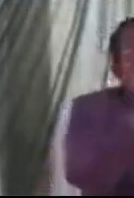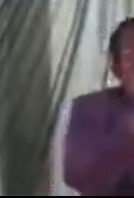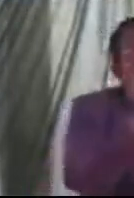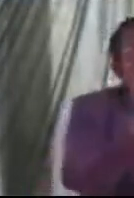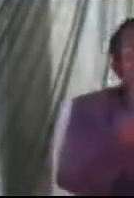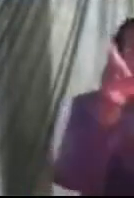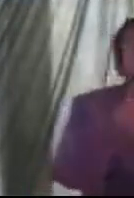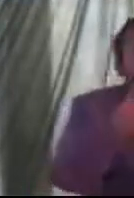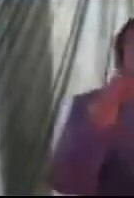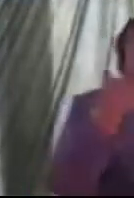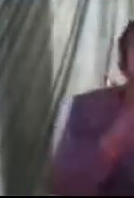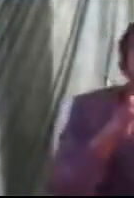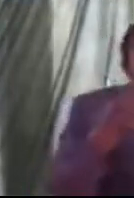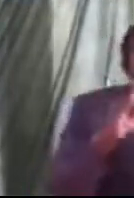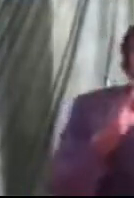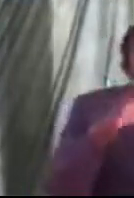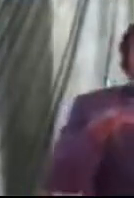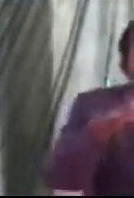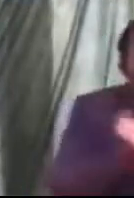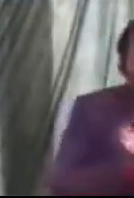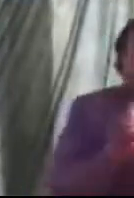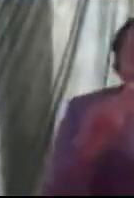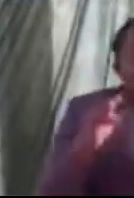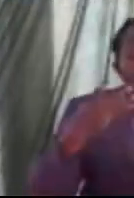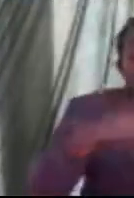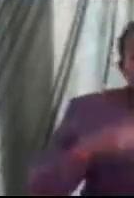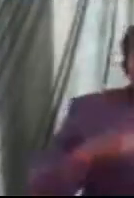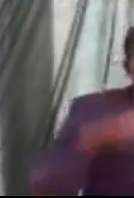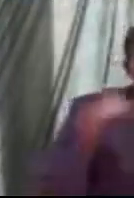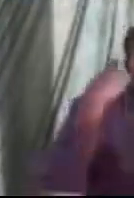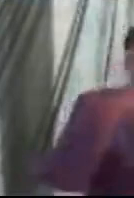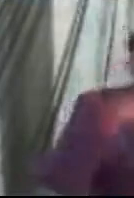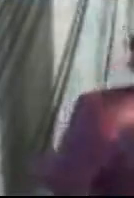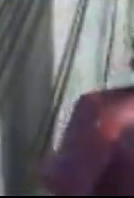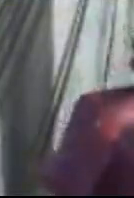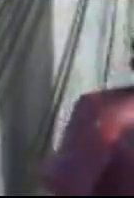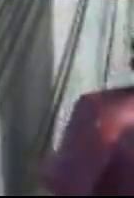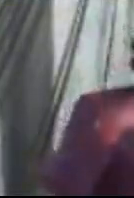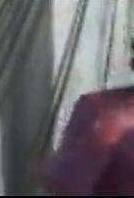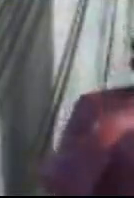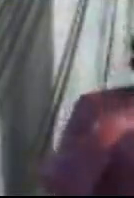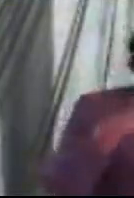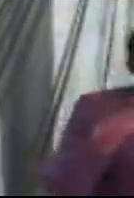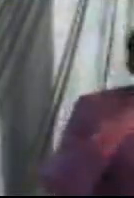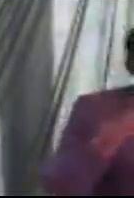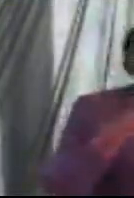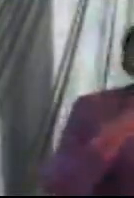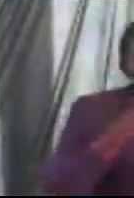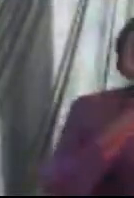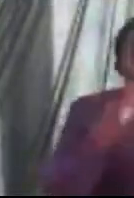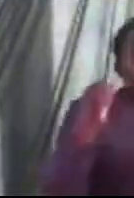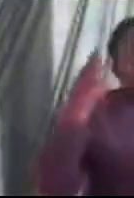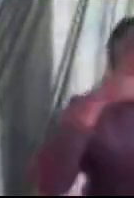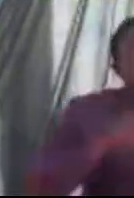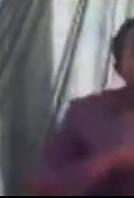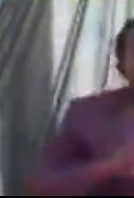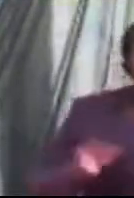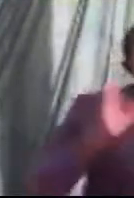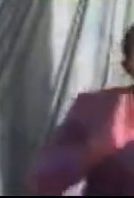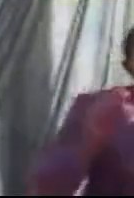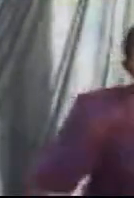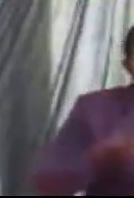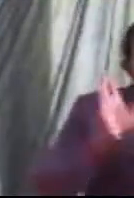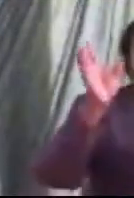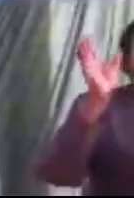people who were alleged to be coup plotters, people who had taken part in the melee here in Nairobi. Actually, it